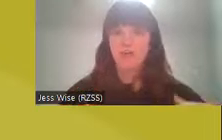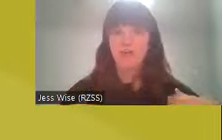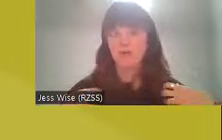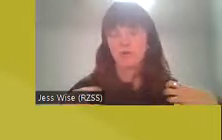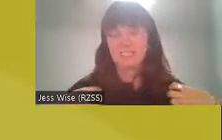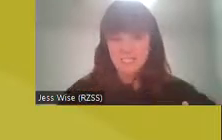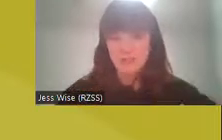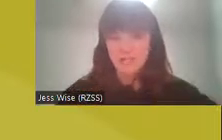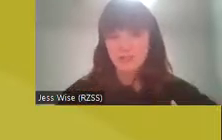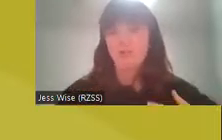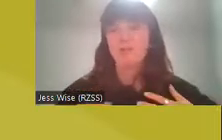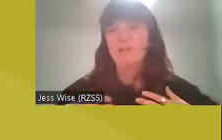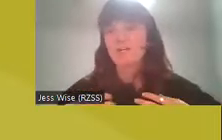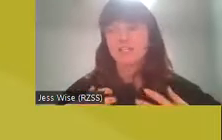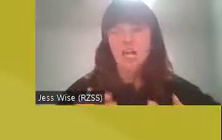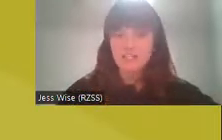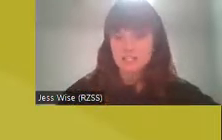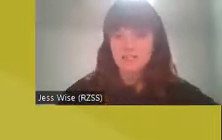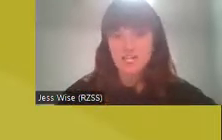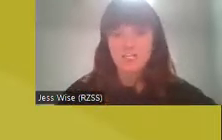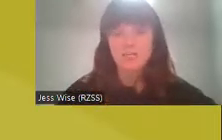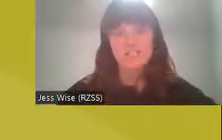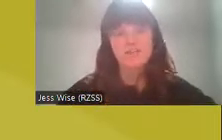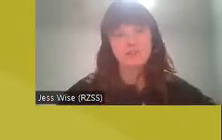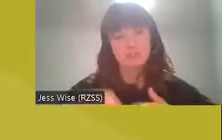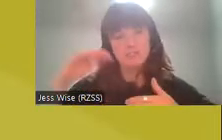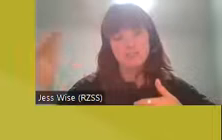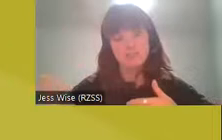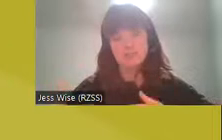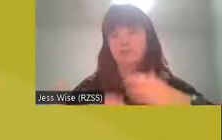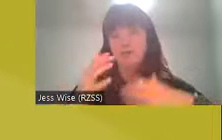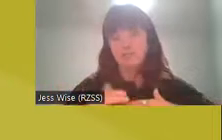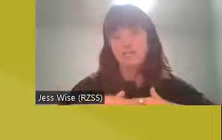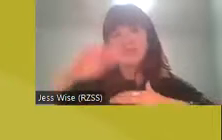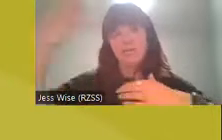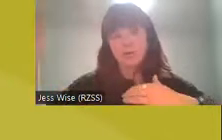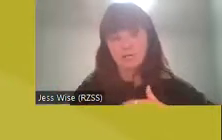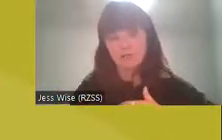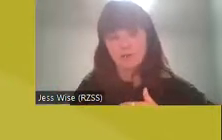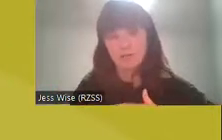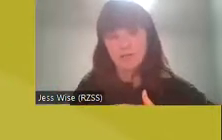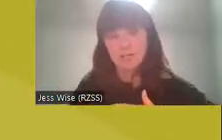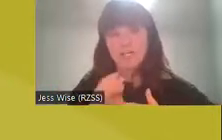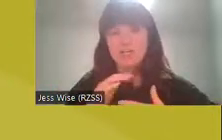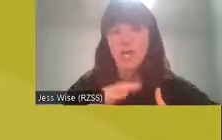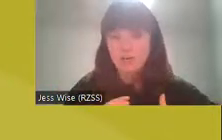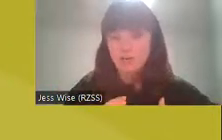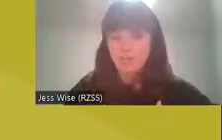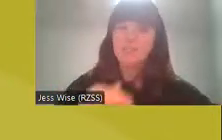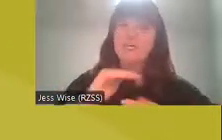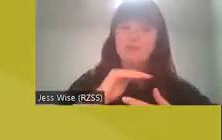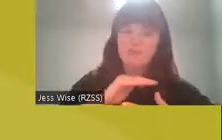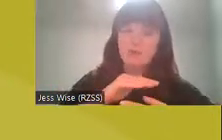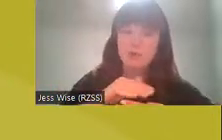of the unknown or anticipation of the challenge of the change. Whereas if you can deliver a sort of update quickly followed by a change,